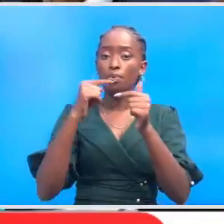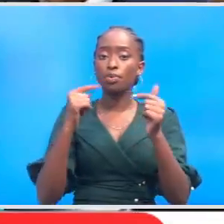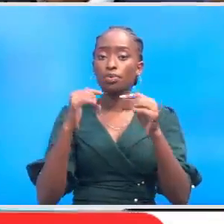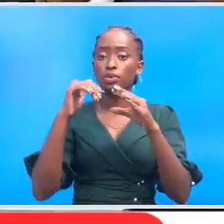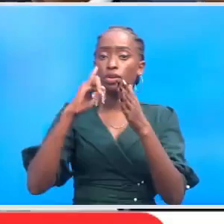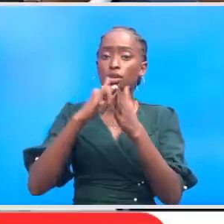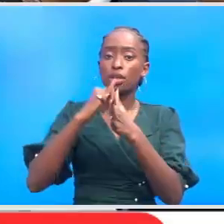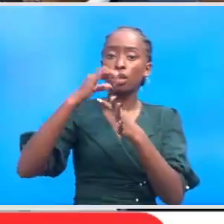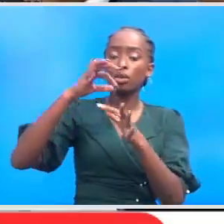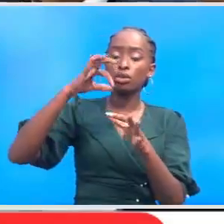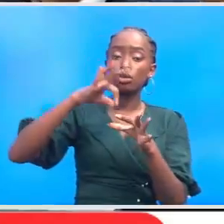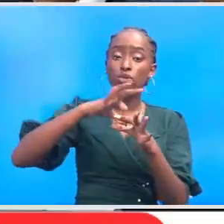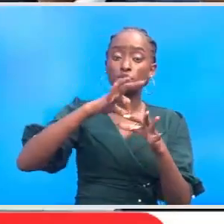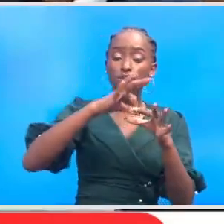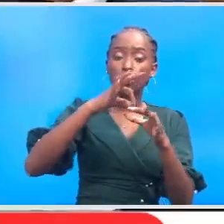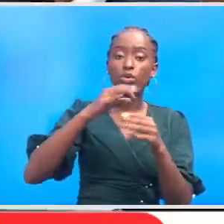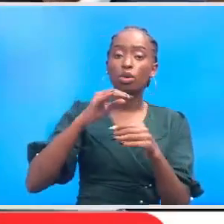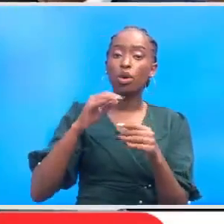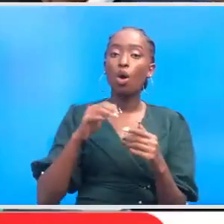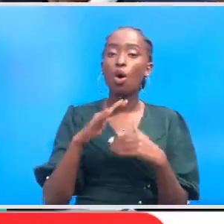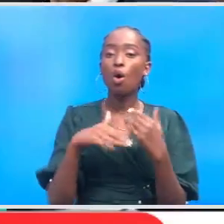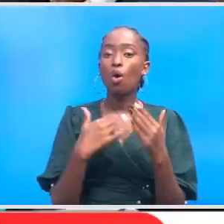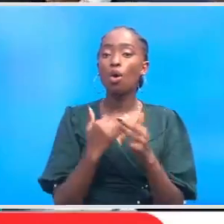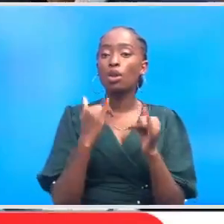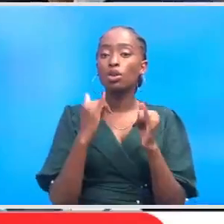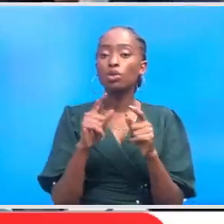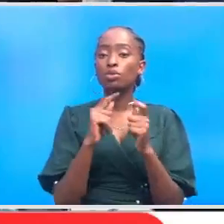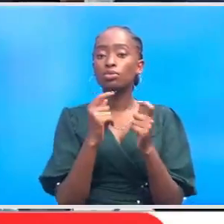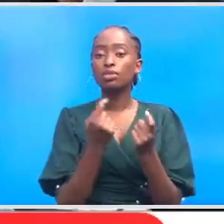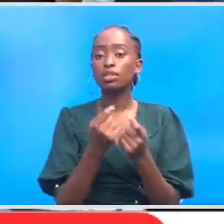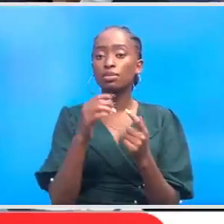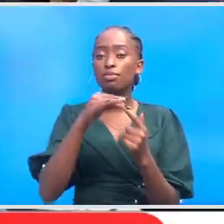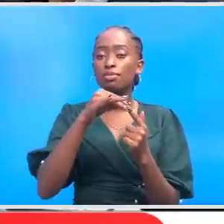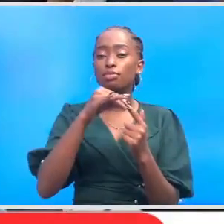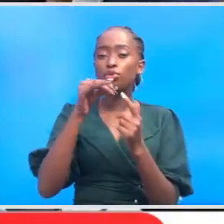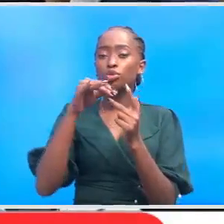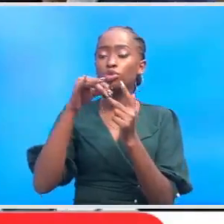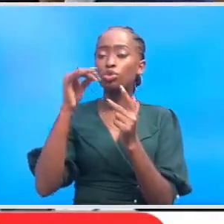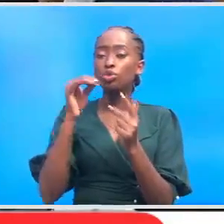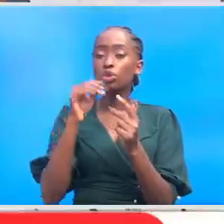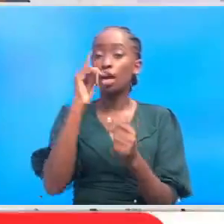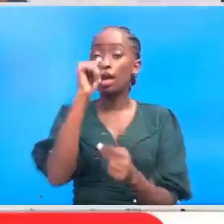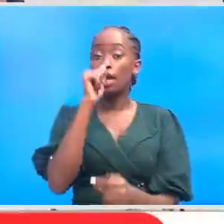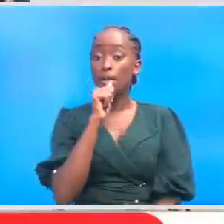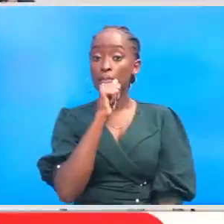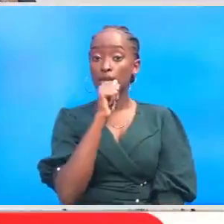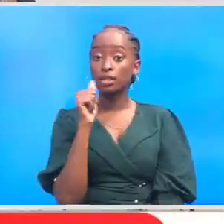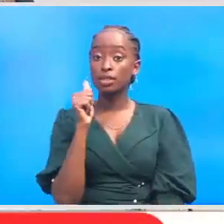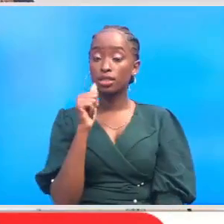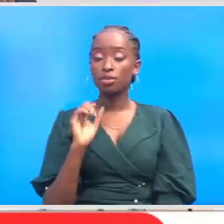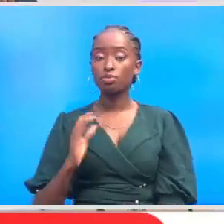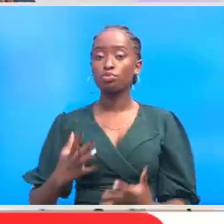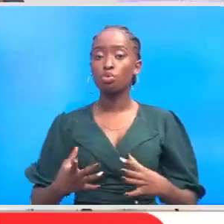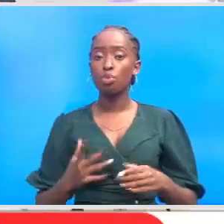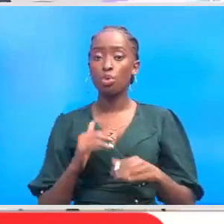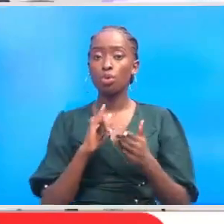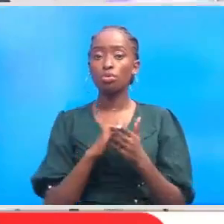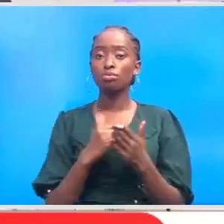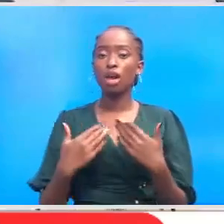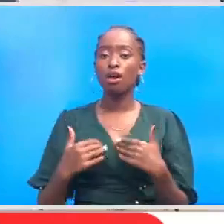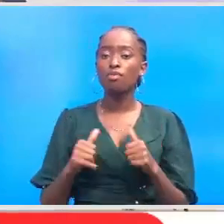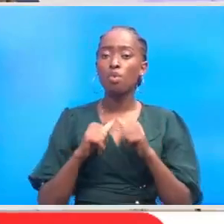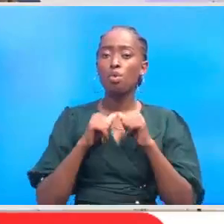of a new team to pick IEBC commissioners. In case of hardening of positions, a continued delay in